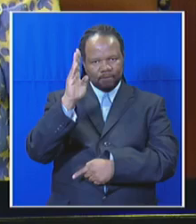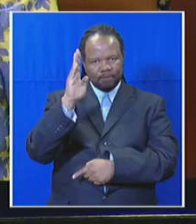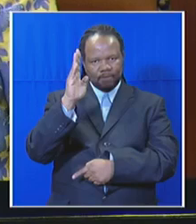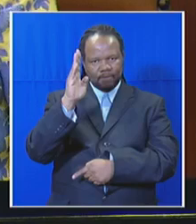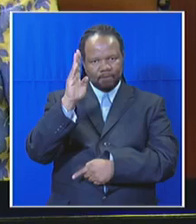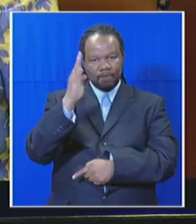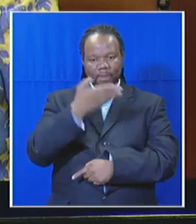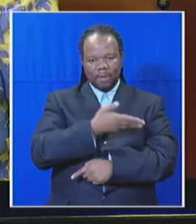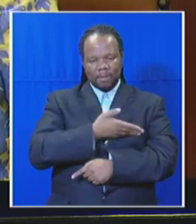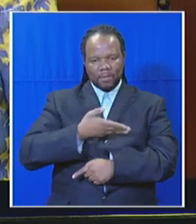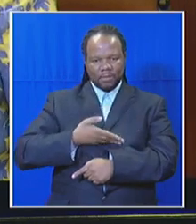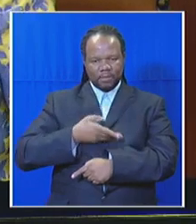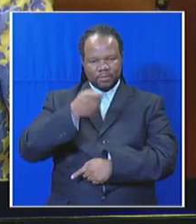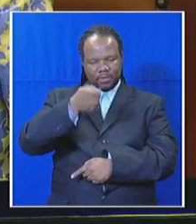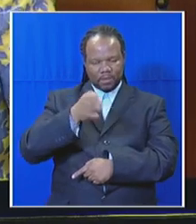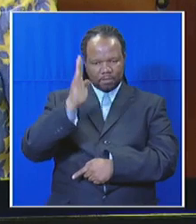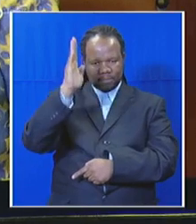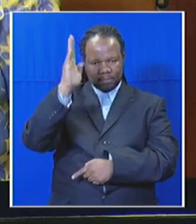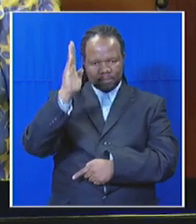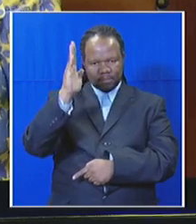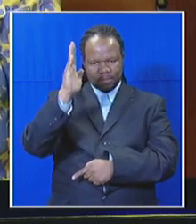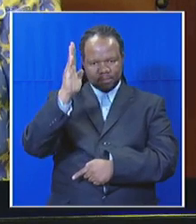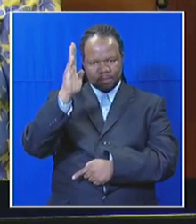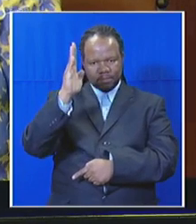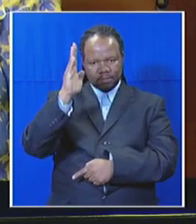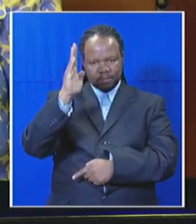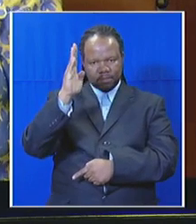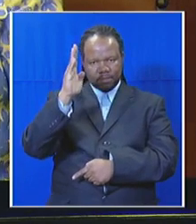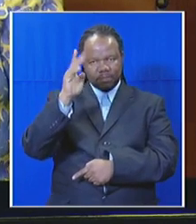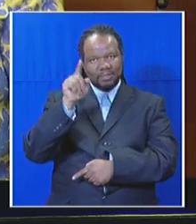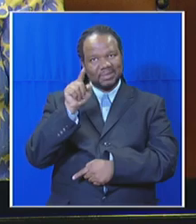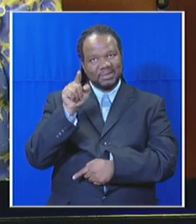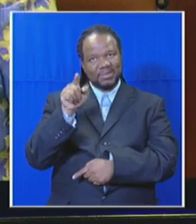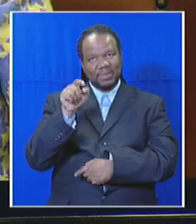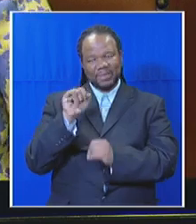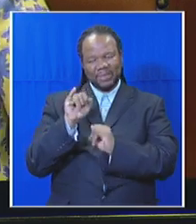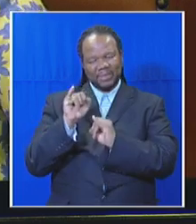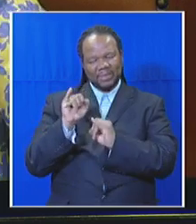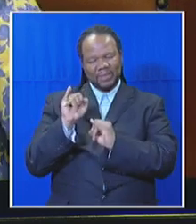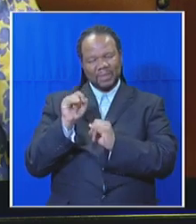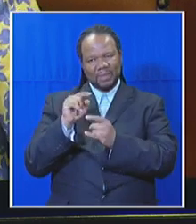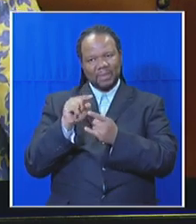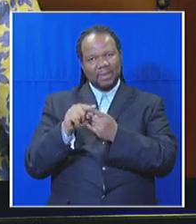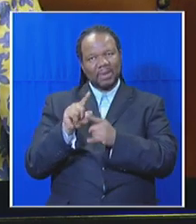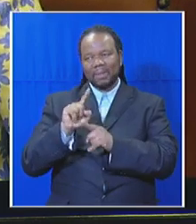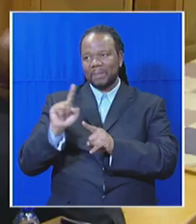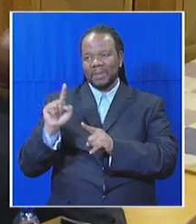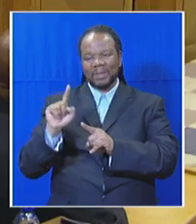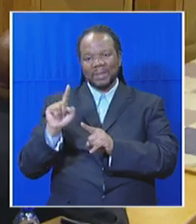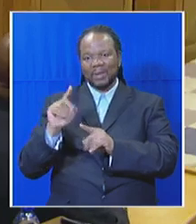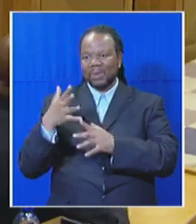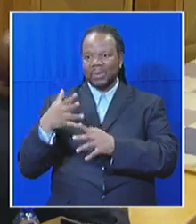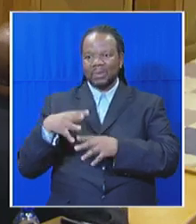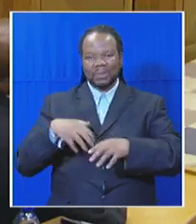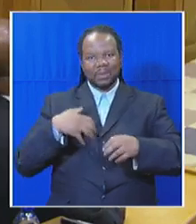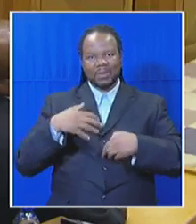Madam Speaker, on a point of order, this is really now a critical point of order, and I will not tolerate that a white man